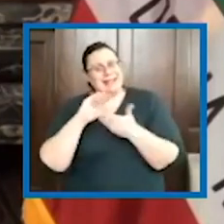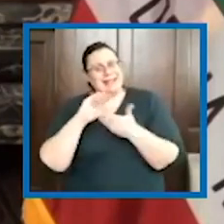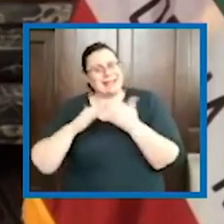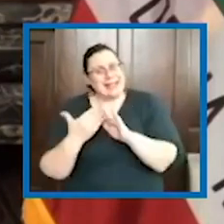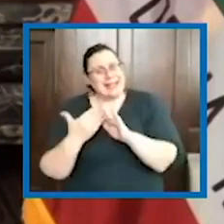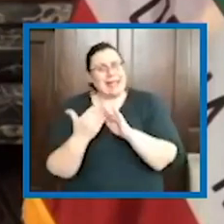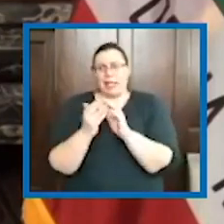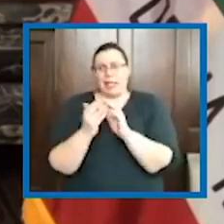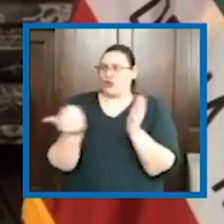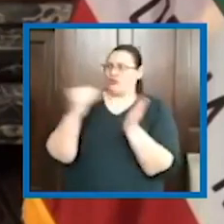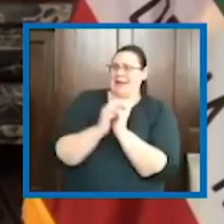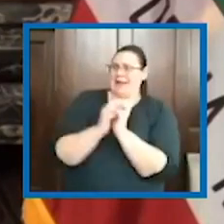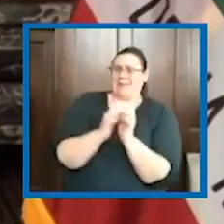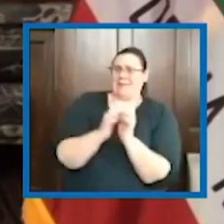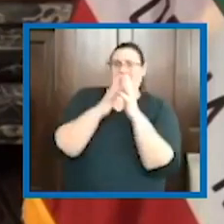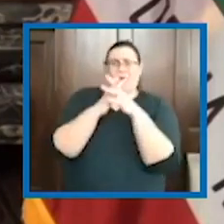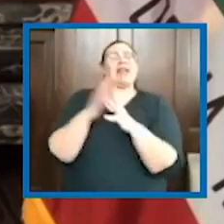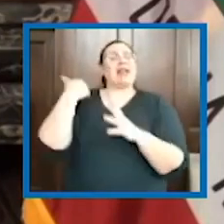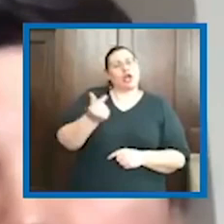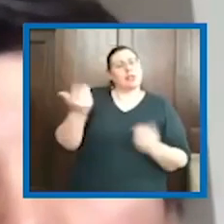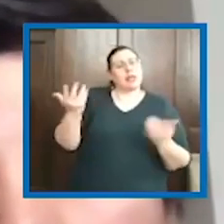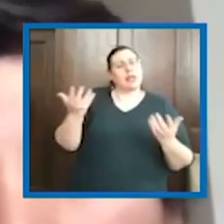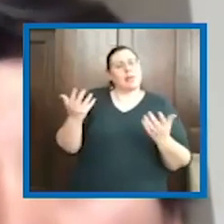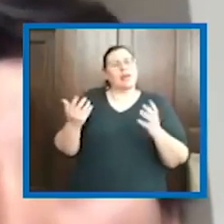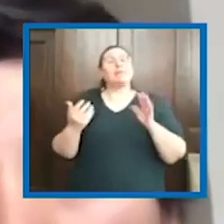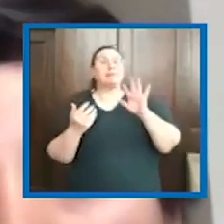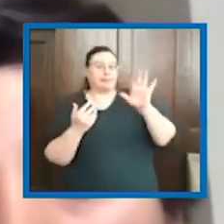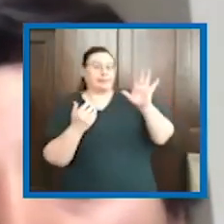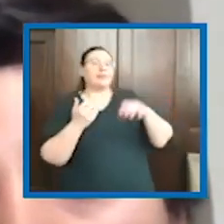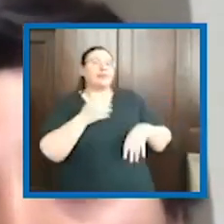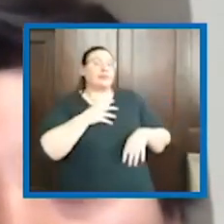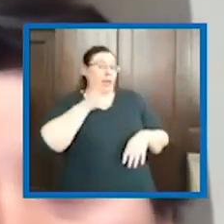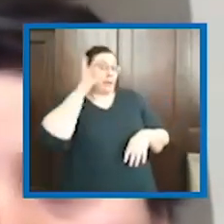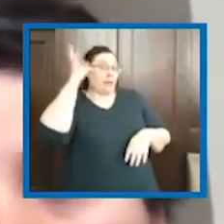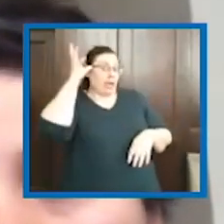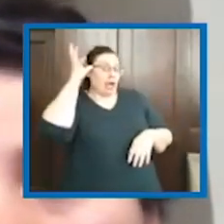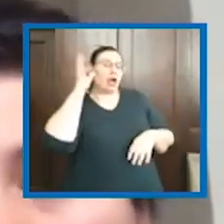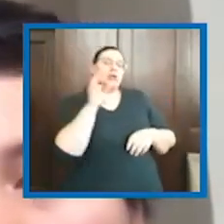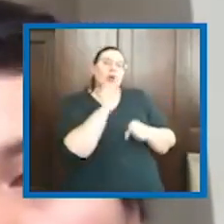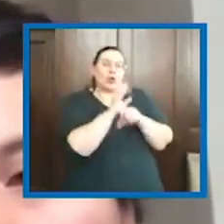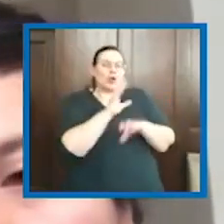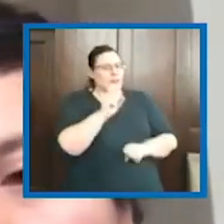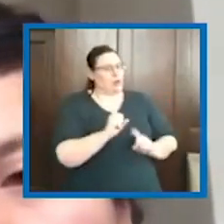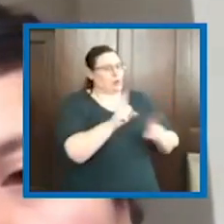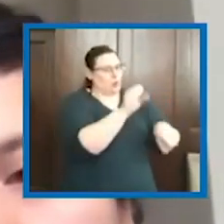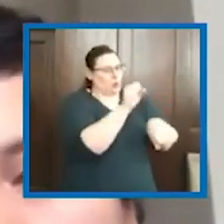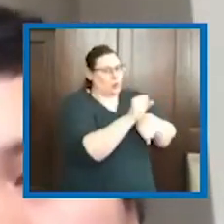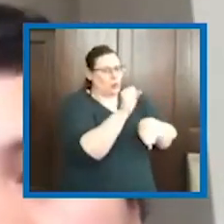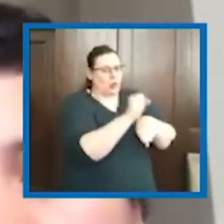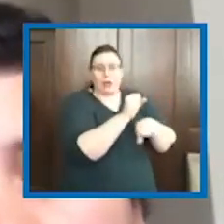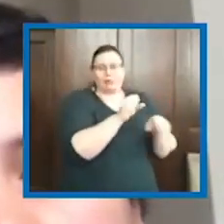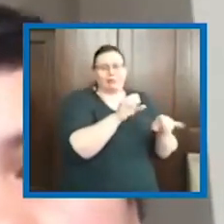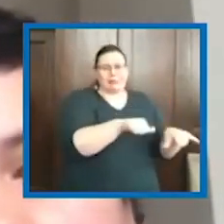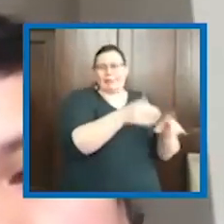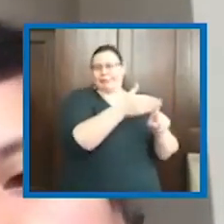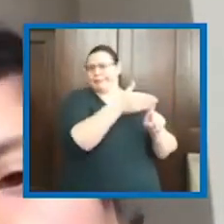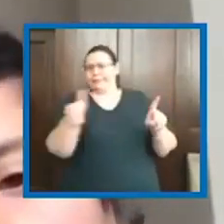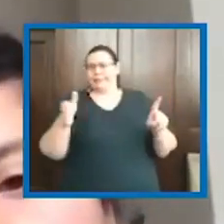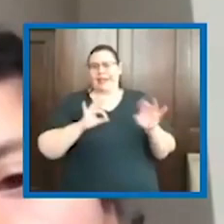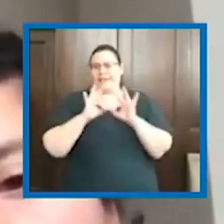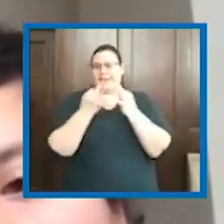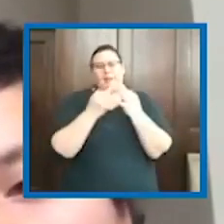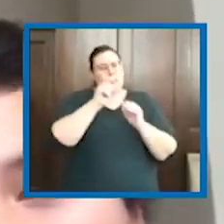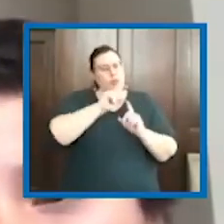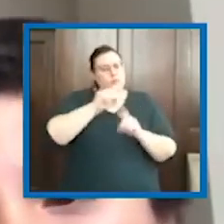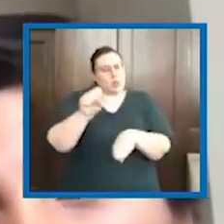going to fly again. My parents are essential workers, and just like the rest of my family, and they all